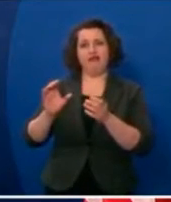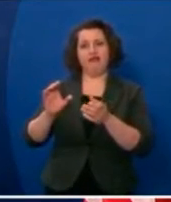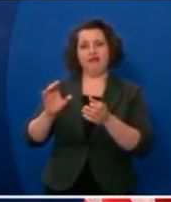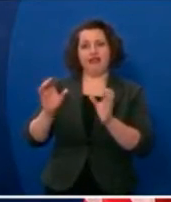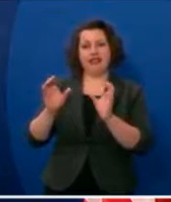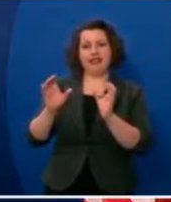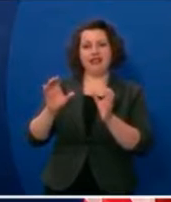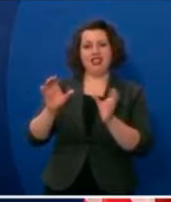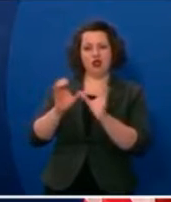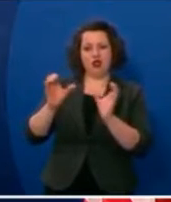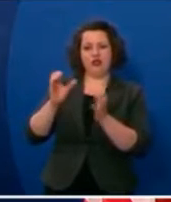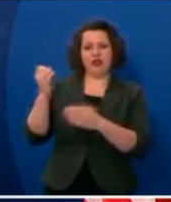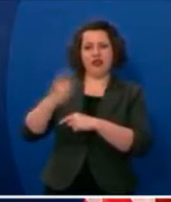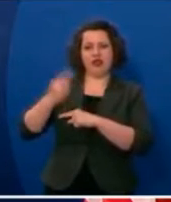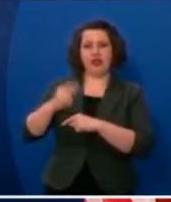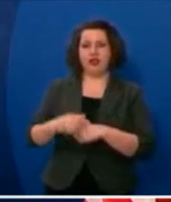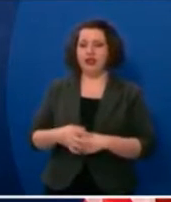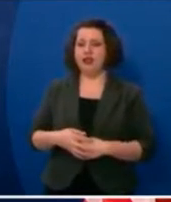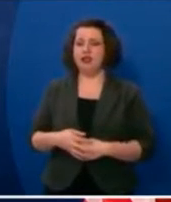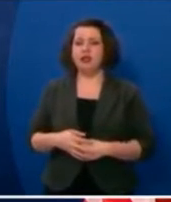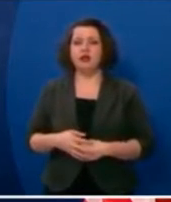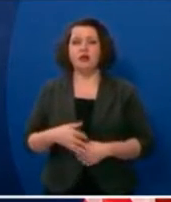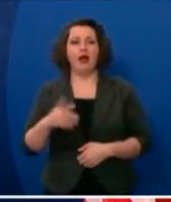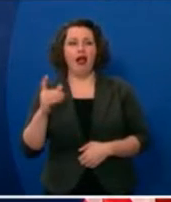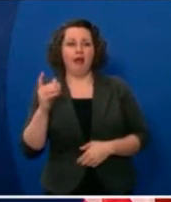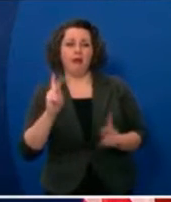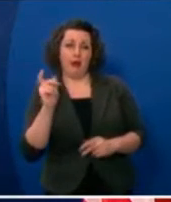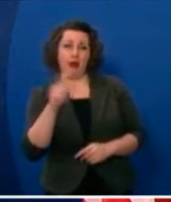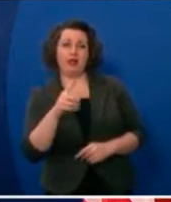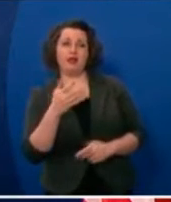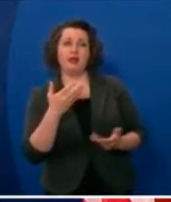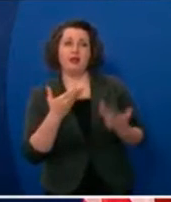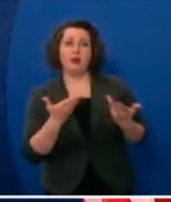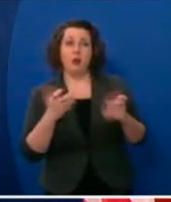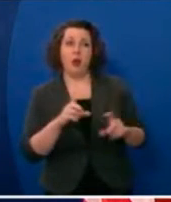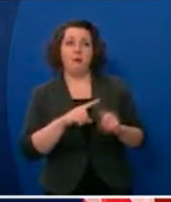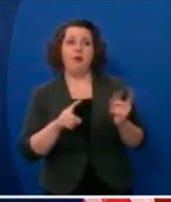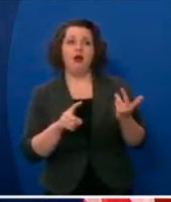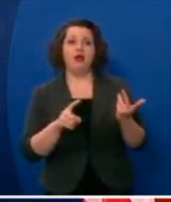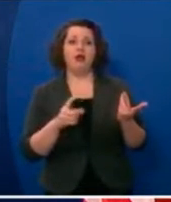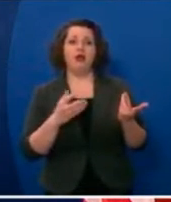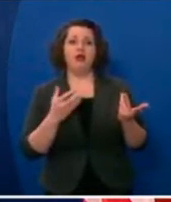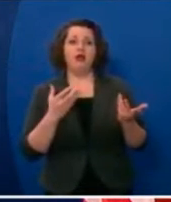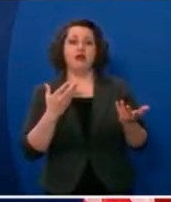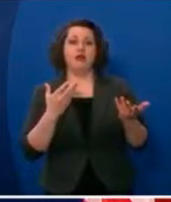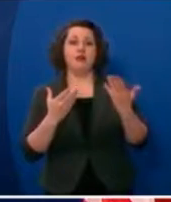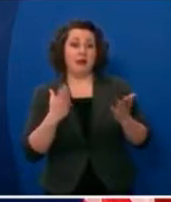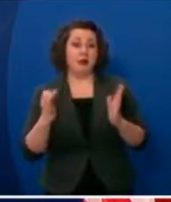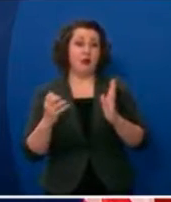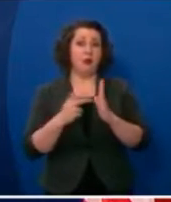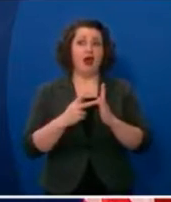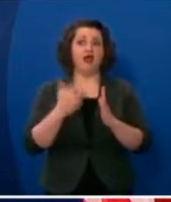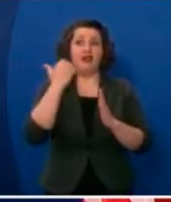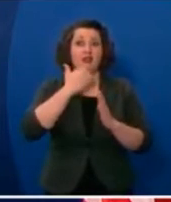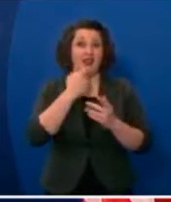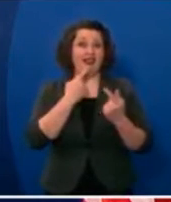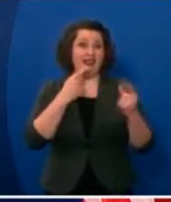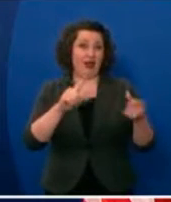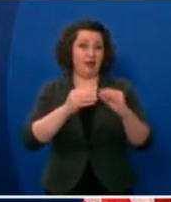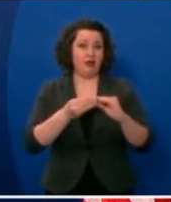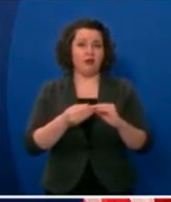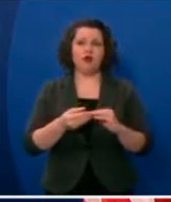certificate. You may not want to do this, but people are asking, would you consider returning to announcing the numbers? Well, they can get it every